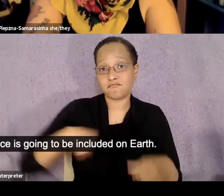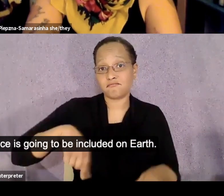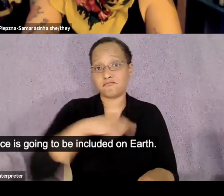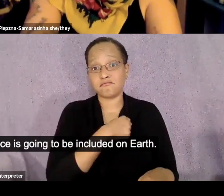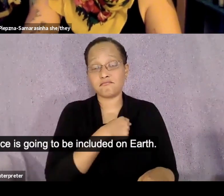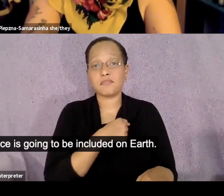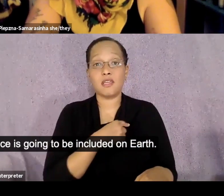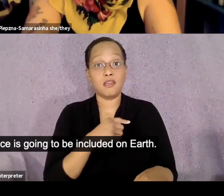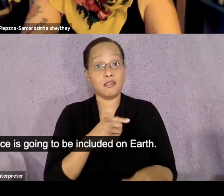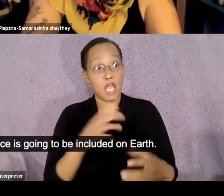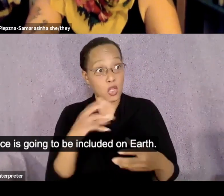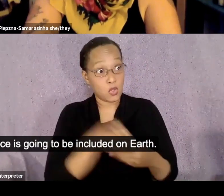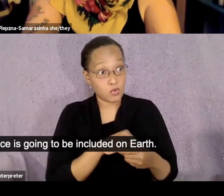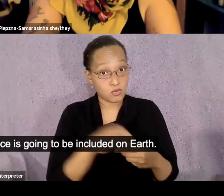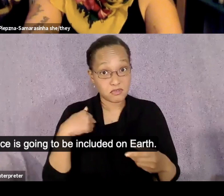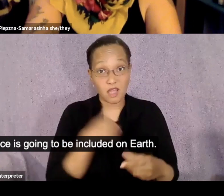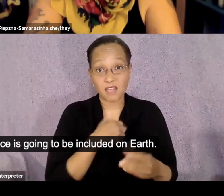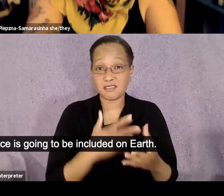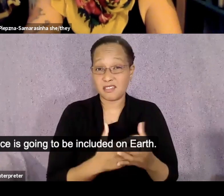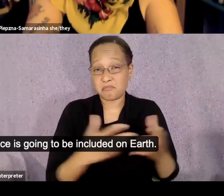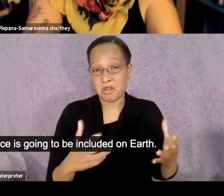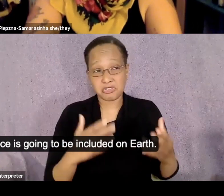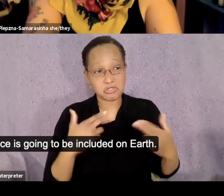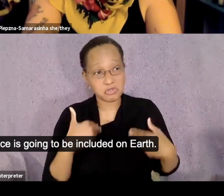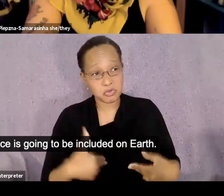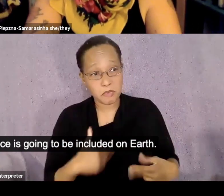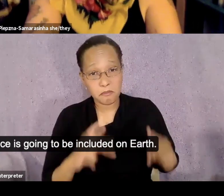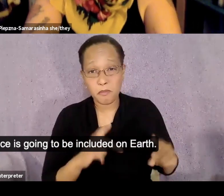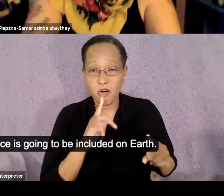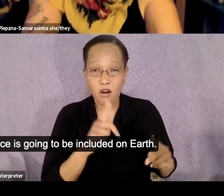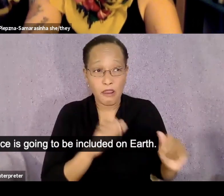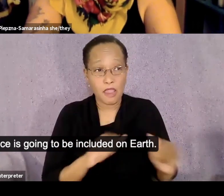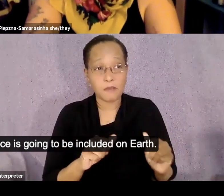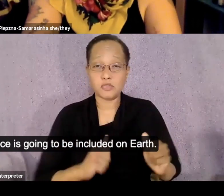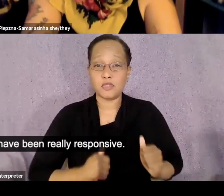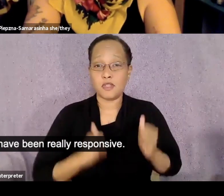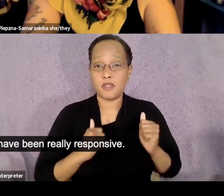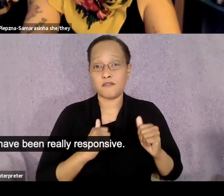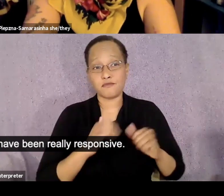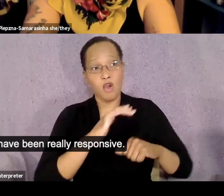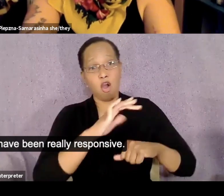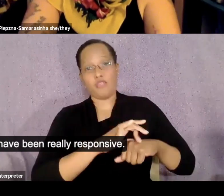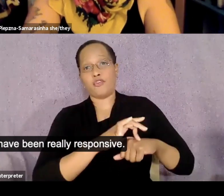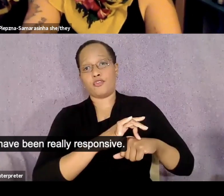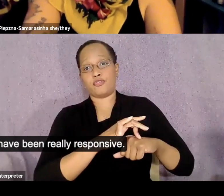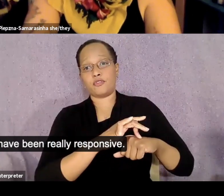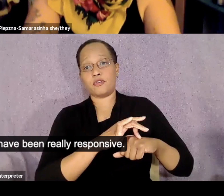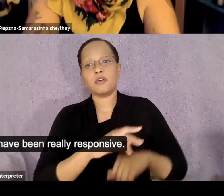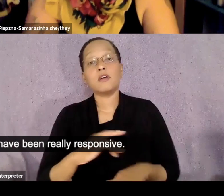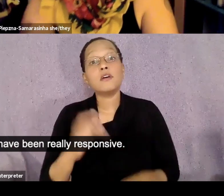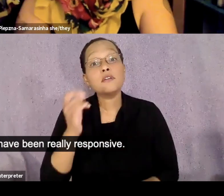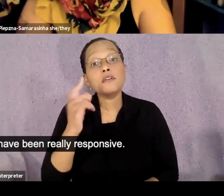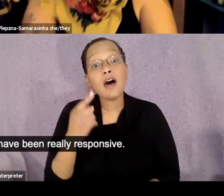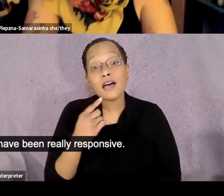is going to be included on the earth. Um, and I have to say, people